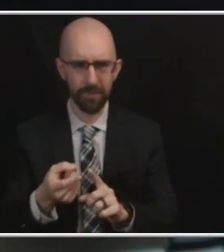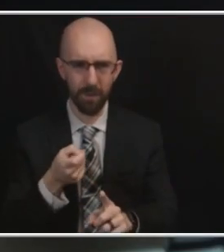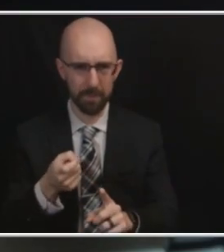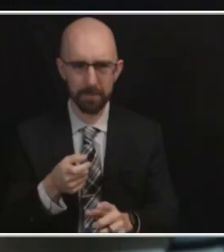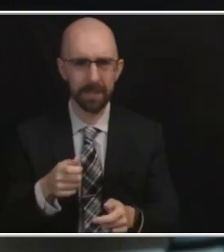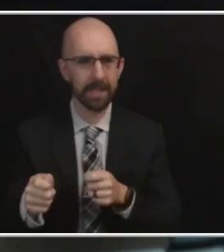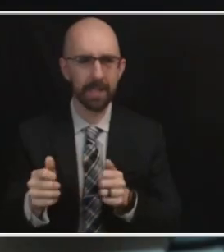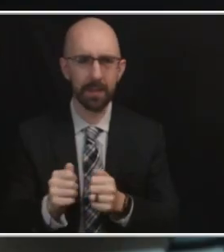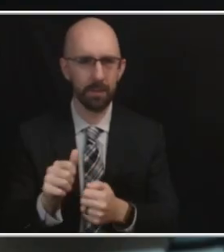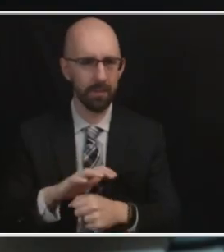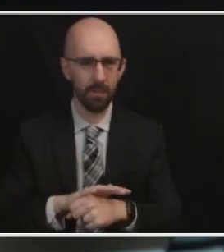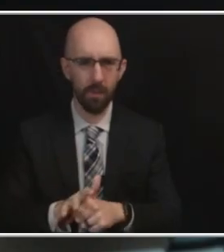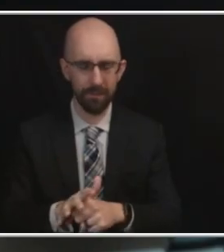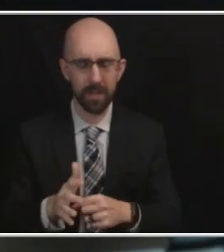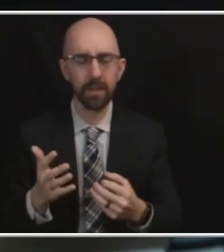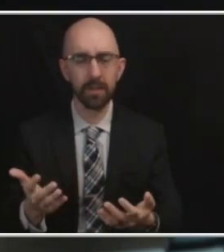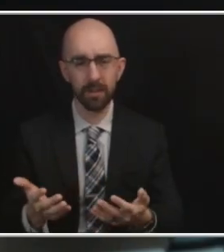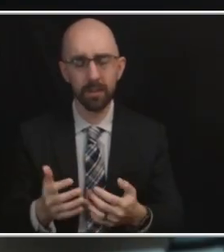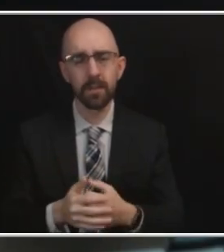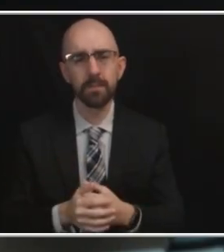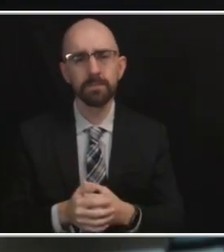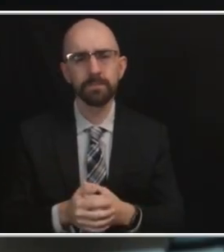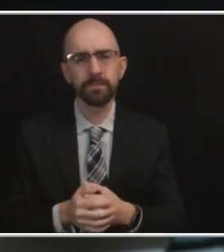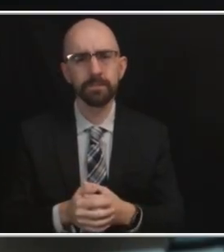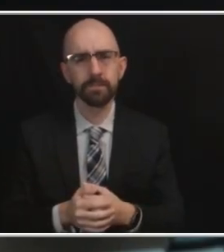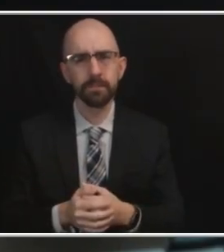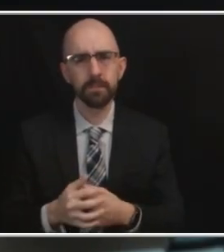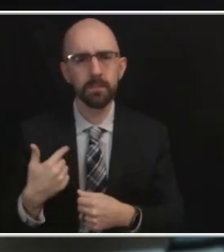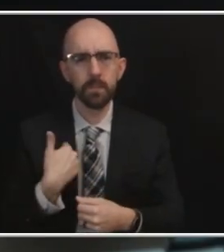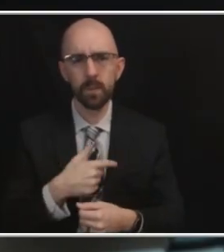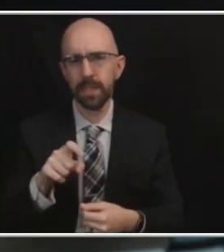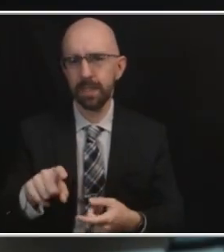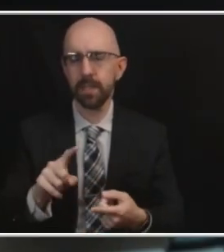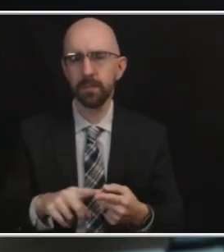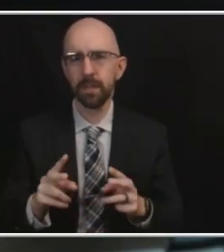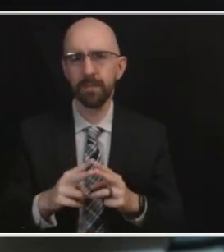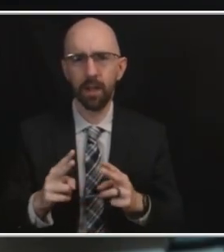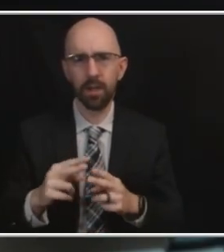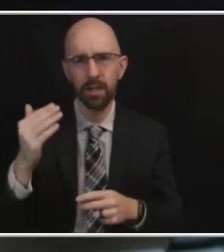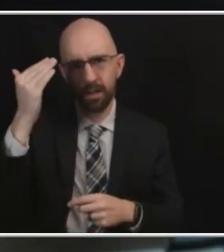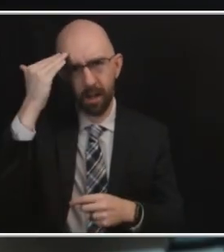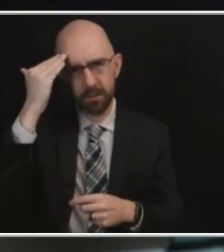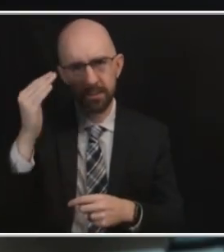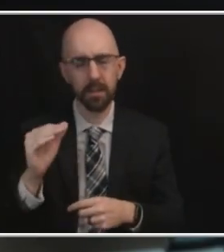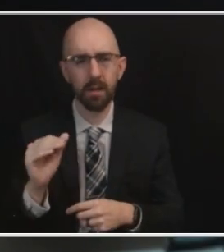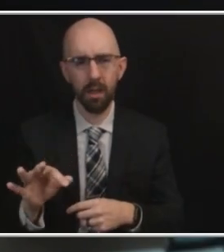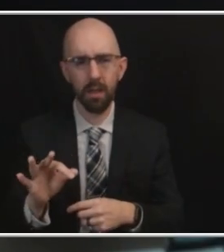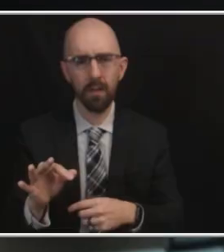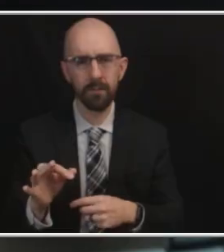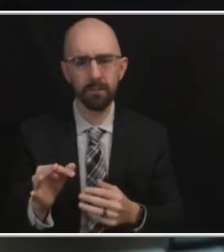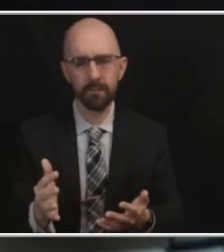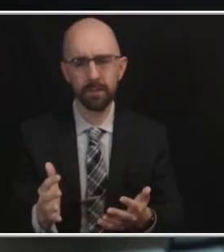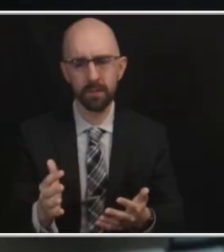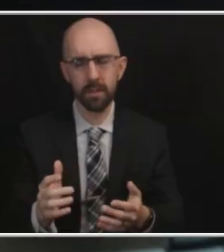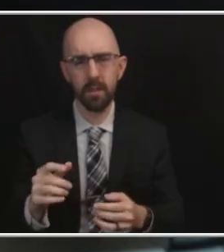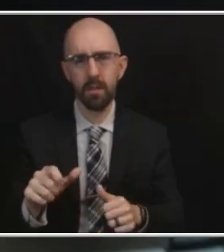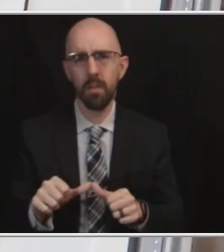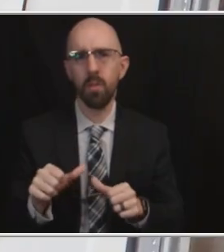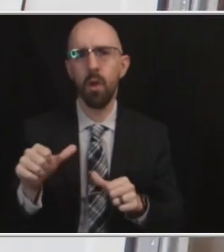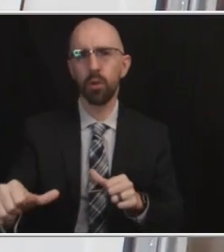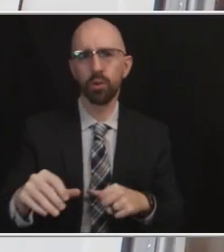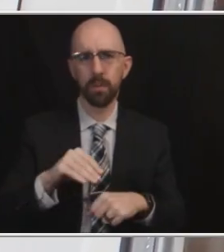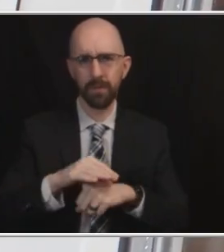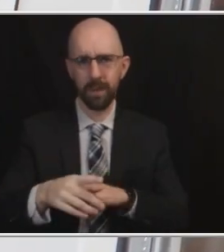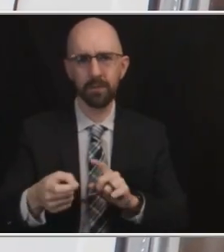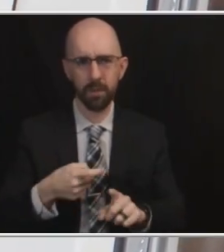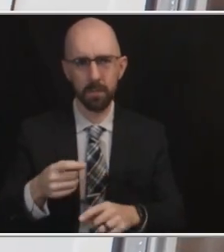COVID, is that we need to be very cognizant of long-term effects from a virus, and